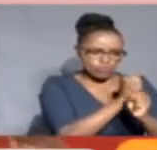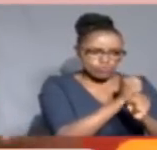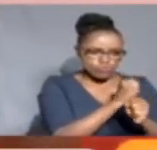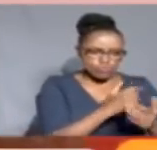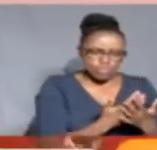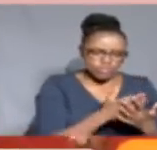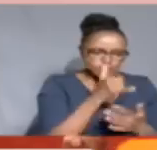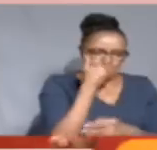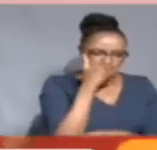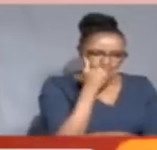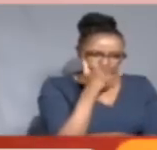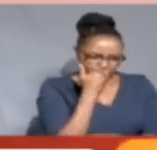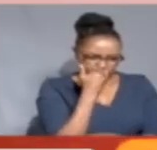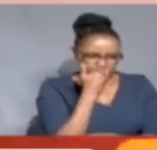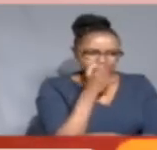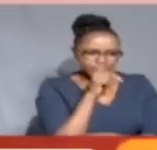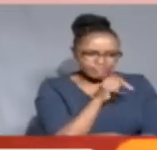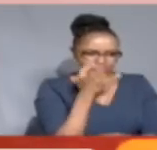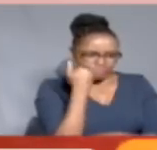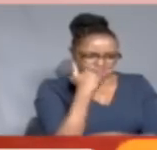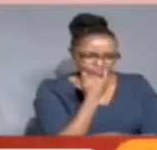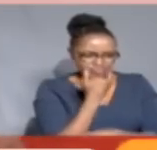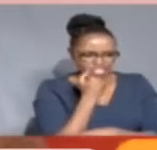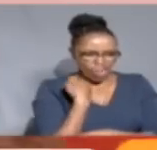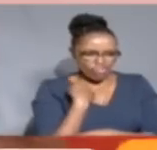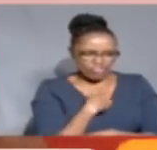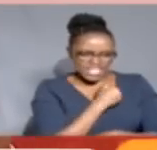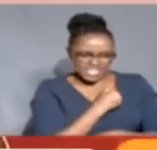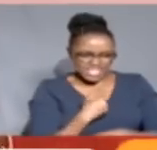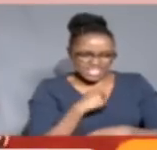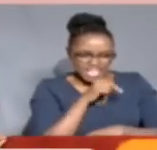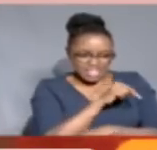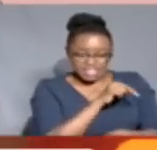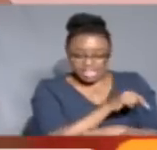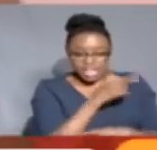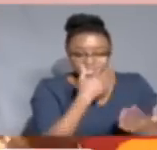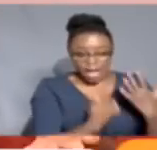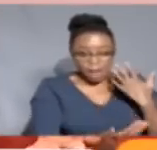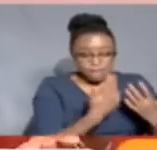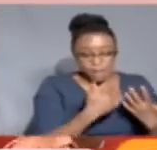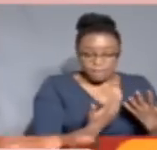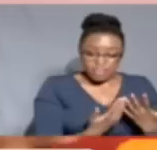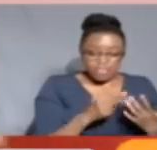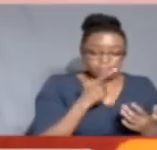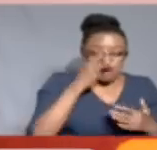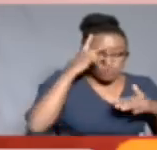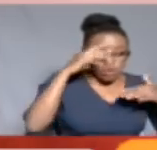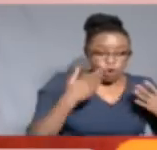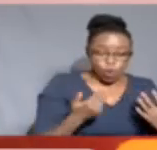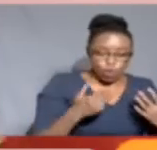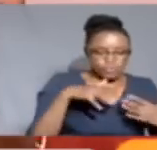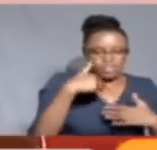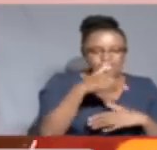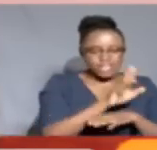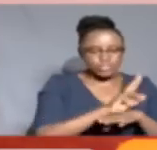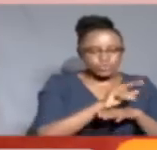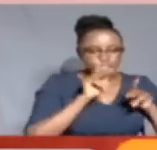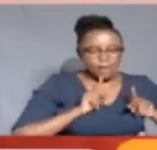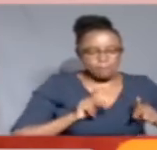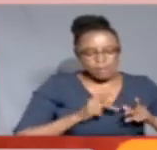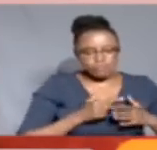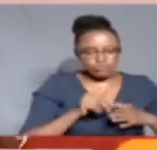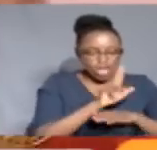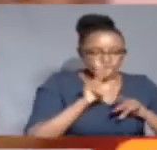and substance abuse drug offenses. These are linked to either they are peddlers or they are used by mm-hmm. people to